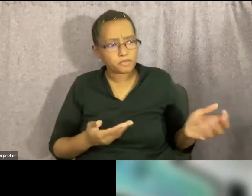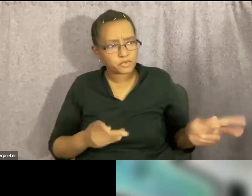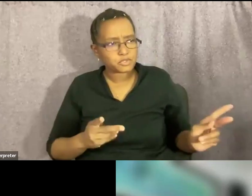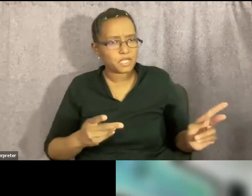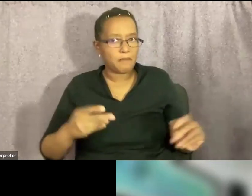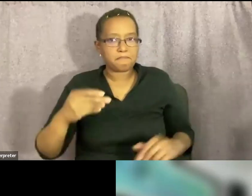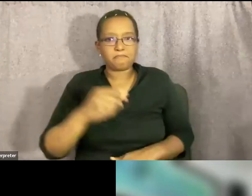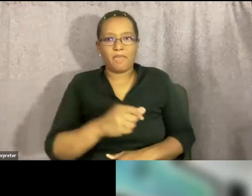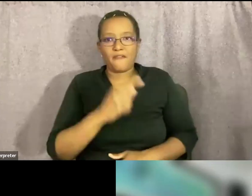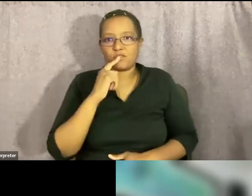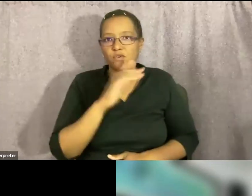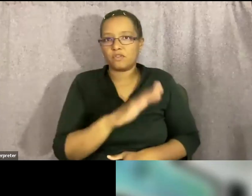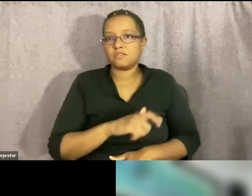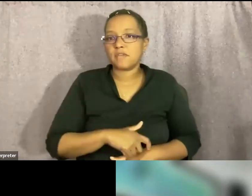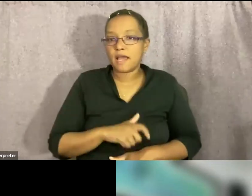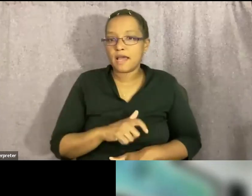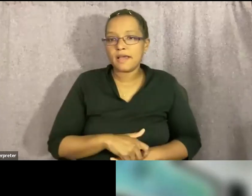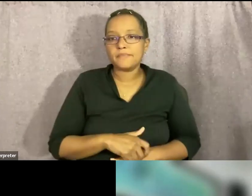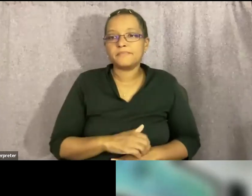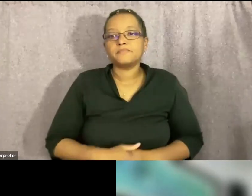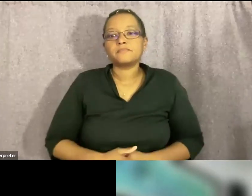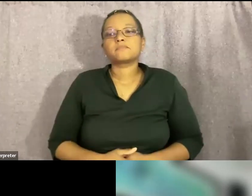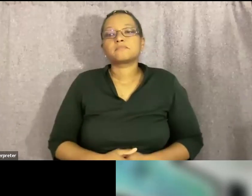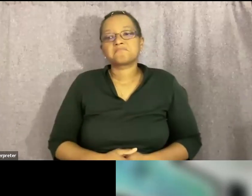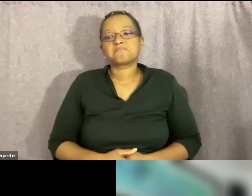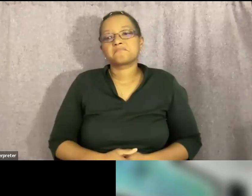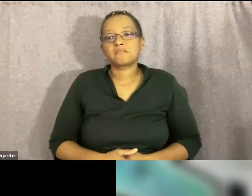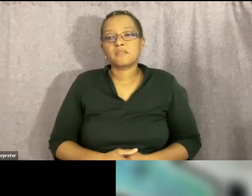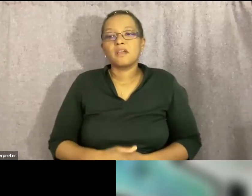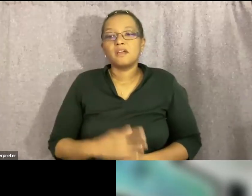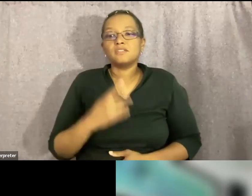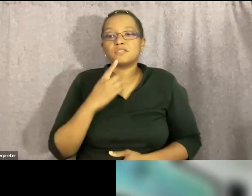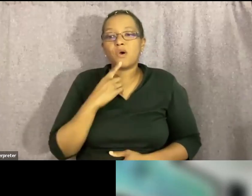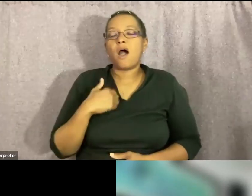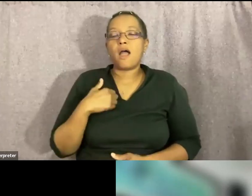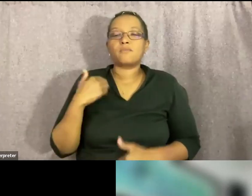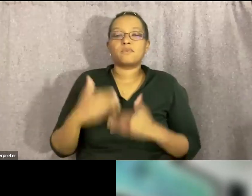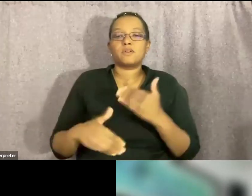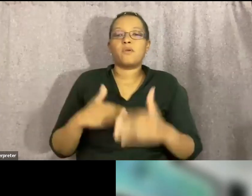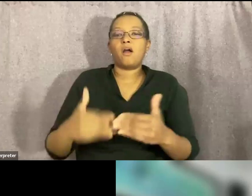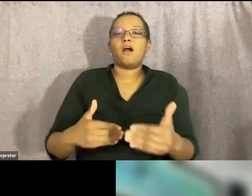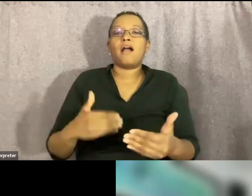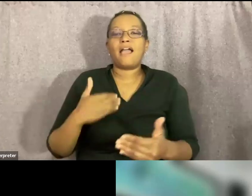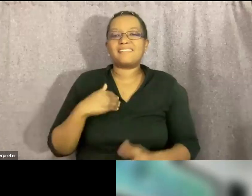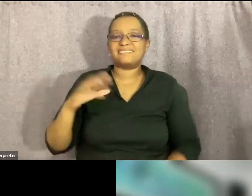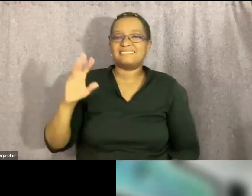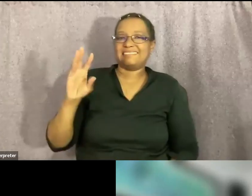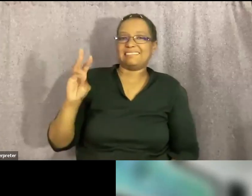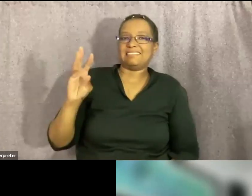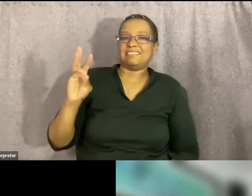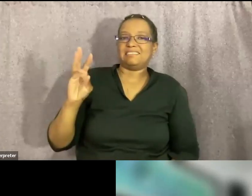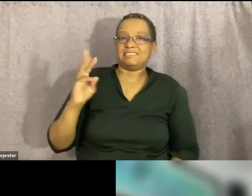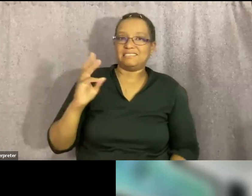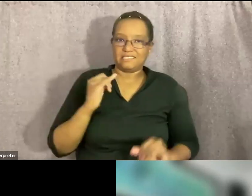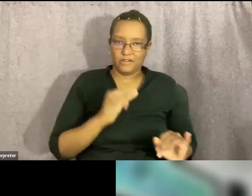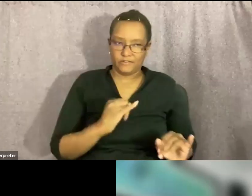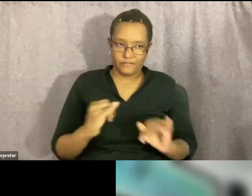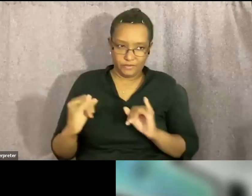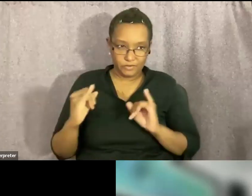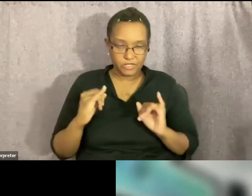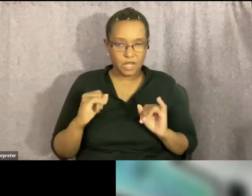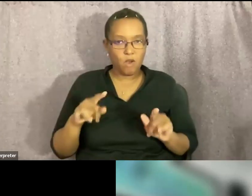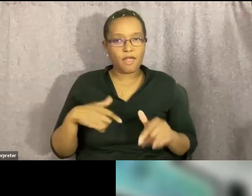Kedra or Kiki Cheney at kedra@gmail.com. And I'm looking forward to getting into some questions with